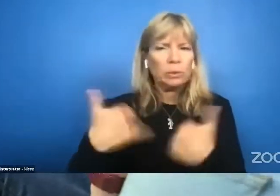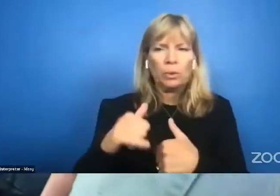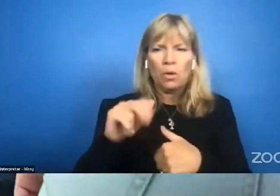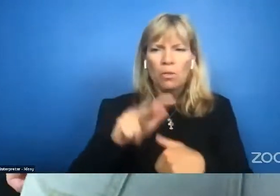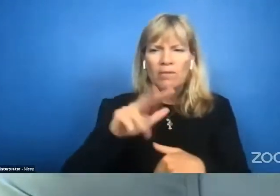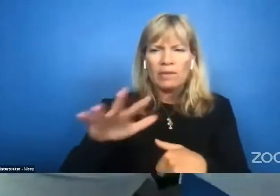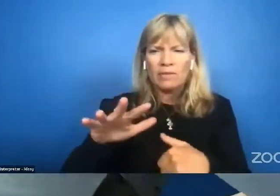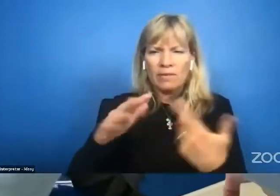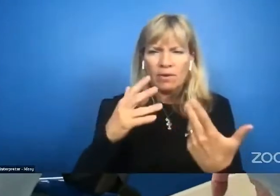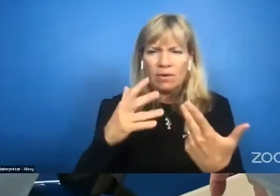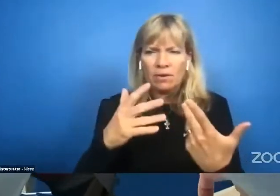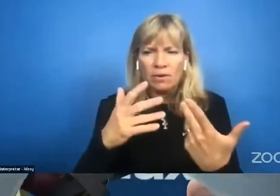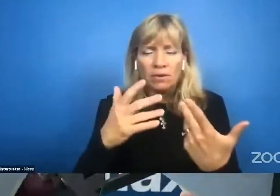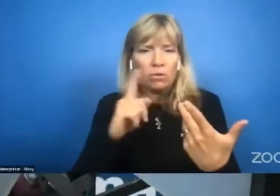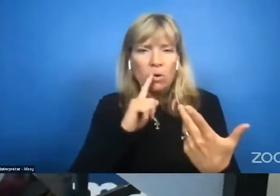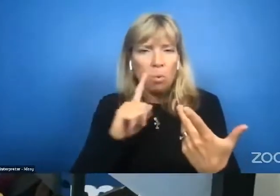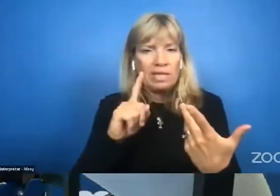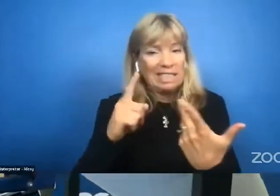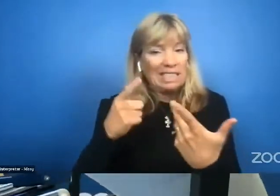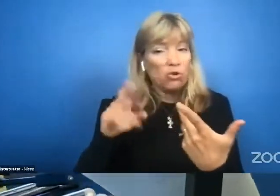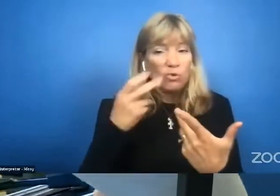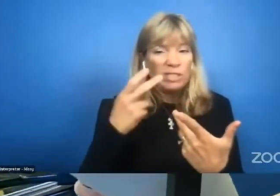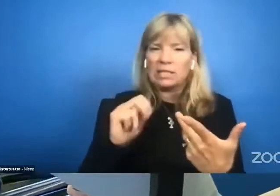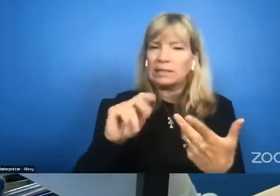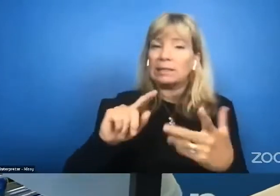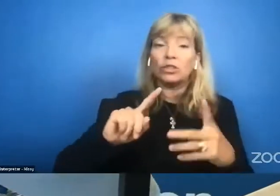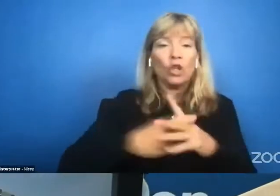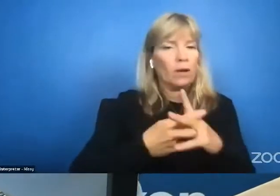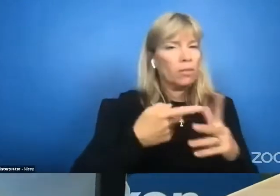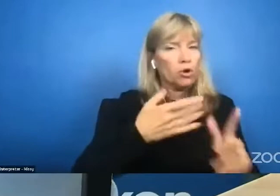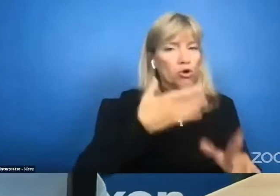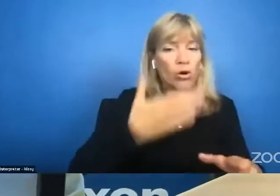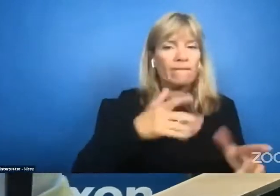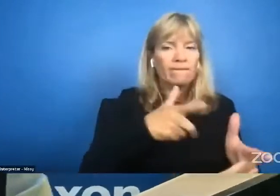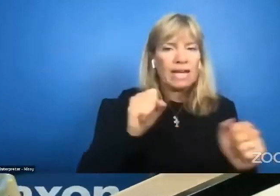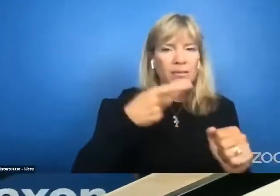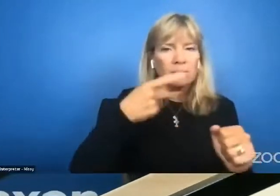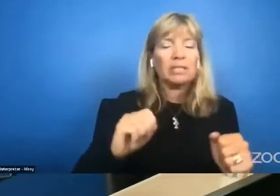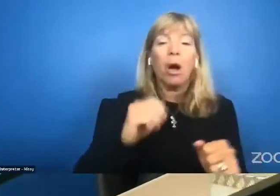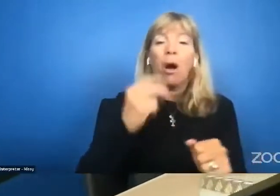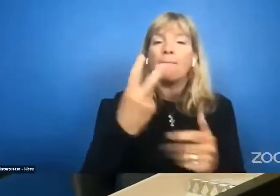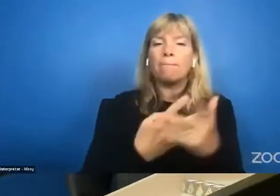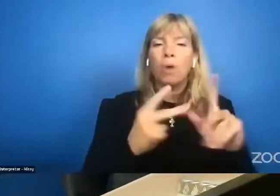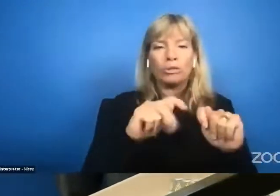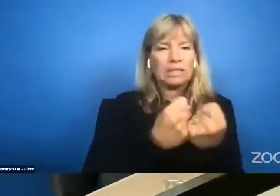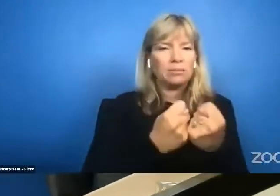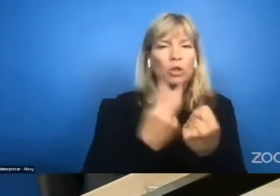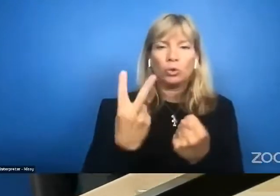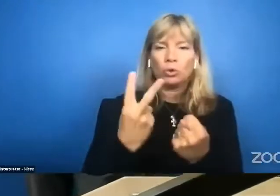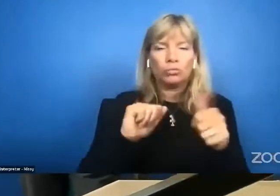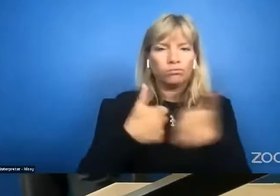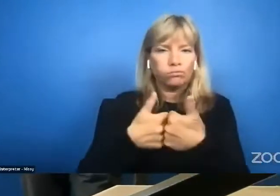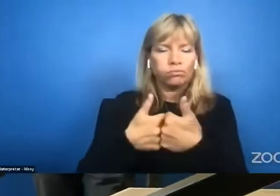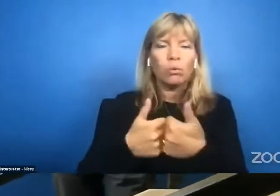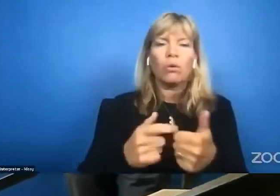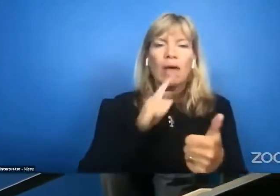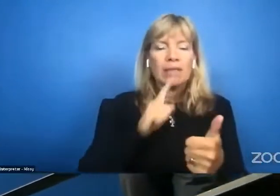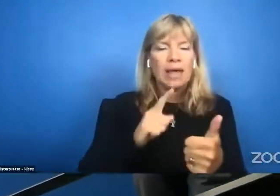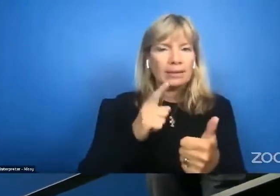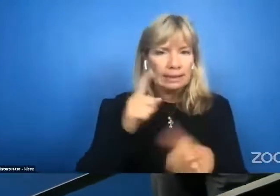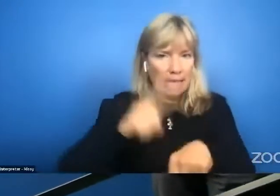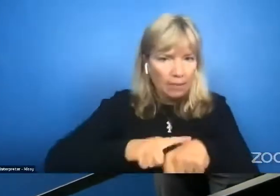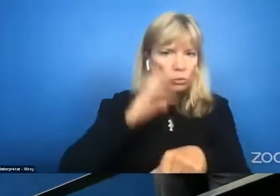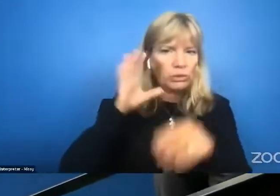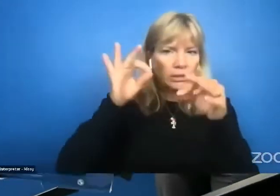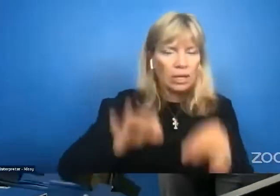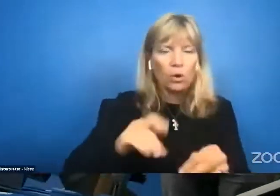early pace. Remember, both teams will have 2 heats. Their best time will be carried forward and will decide the winning position.